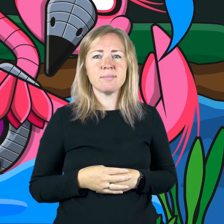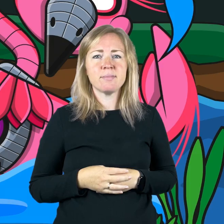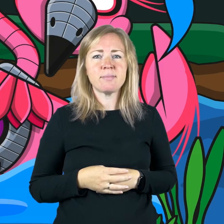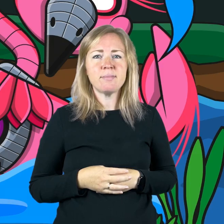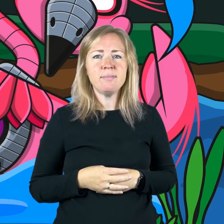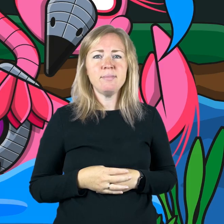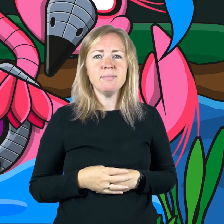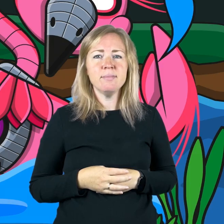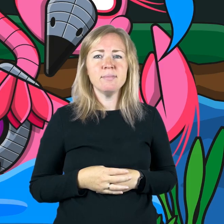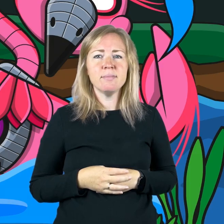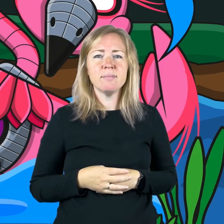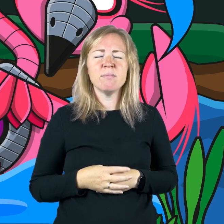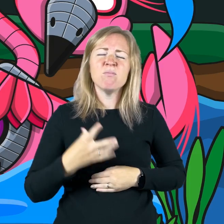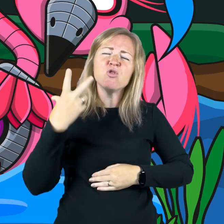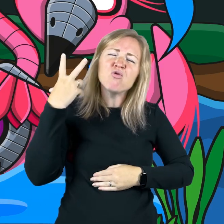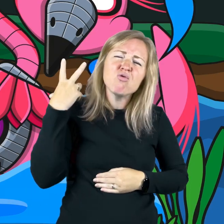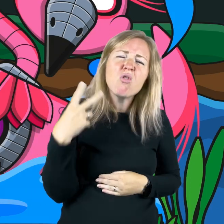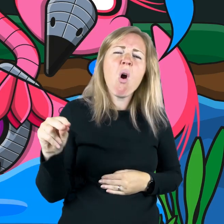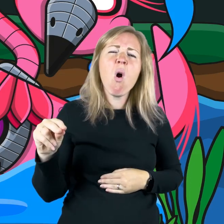No!